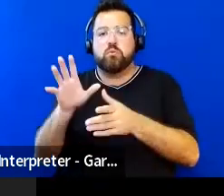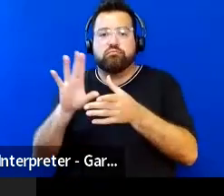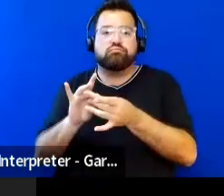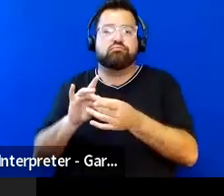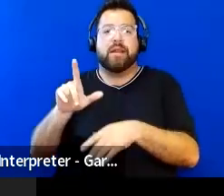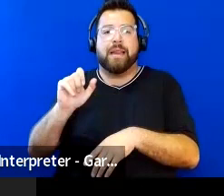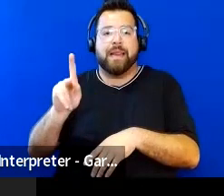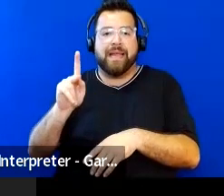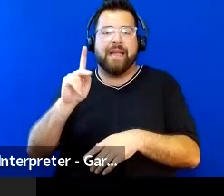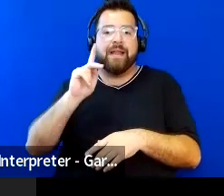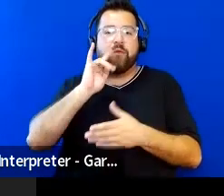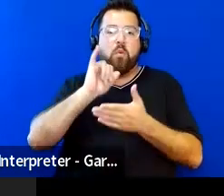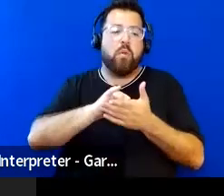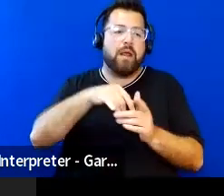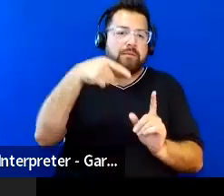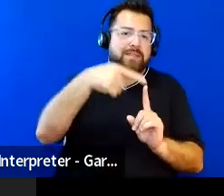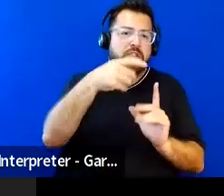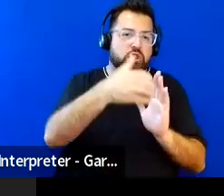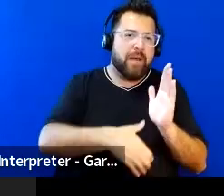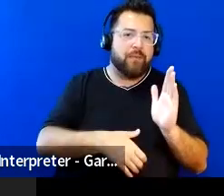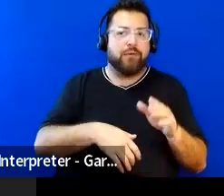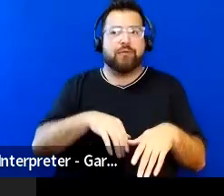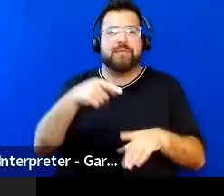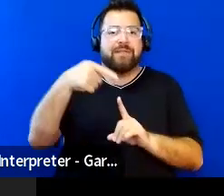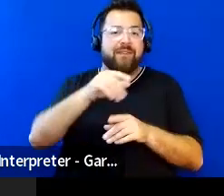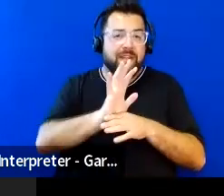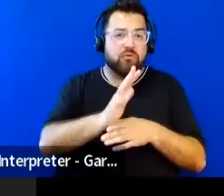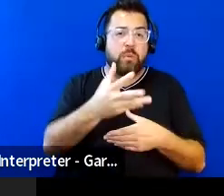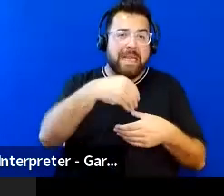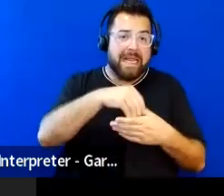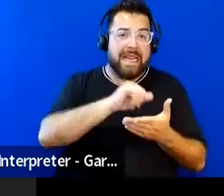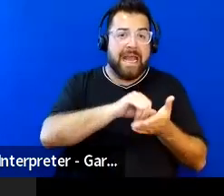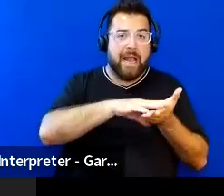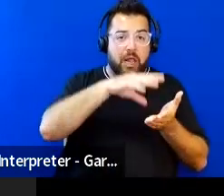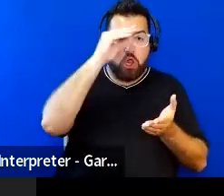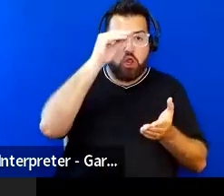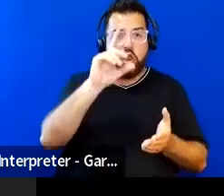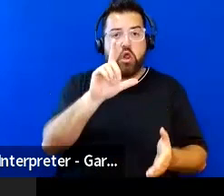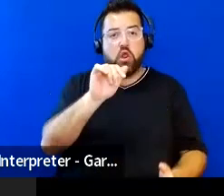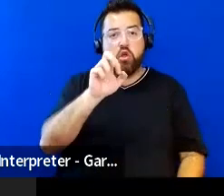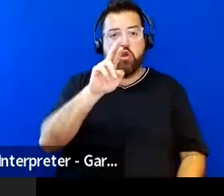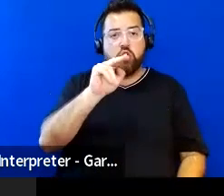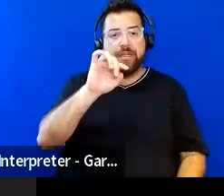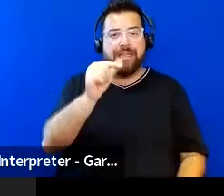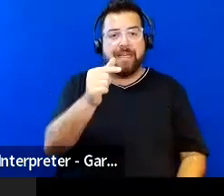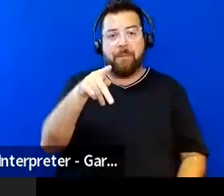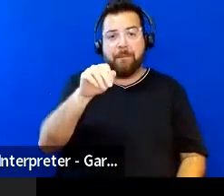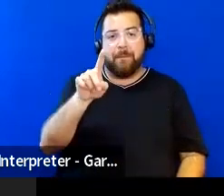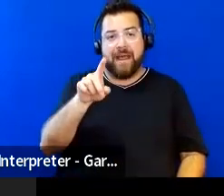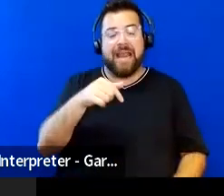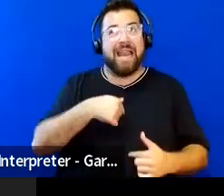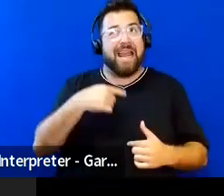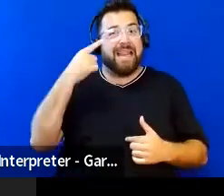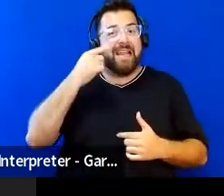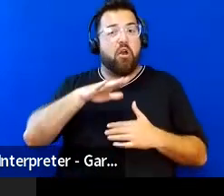just specific chapters within them or videos within the learning paths. And then I believe we all have